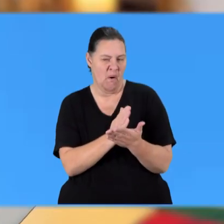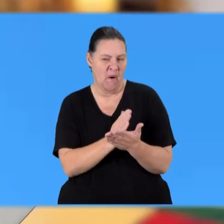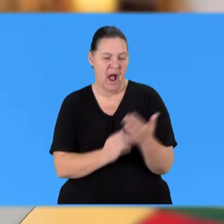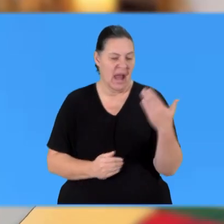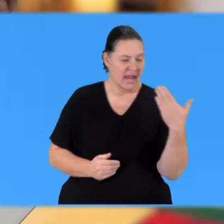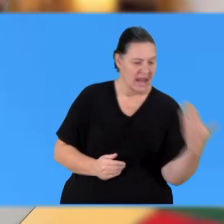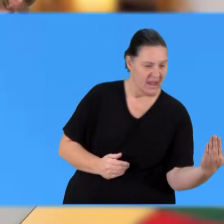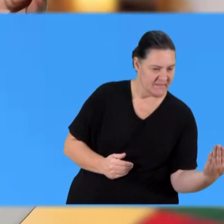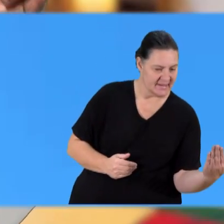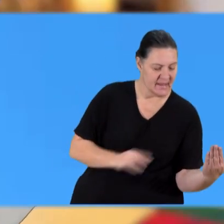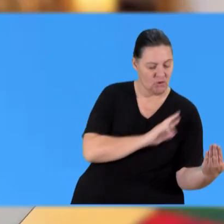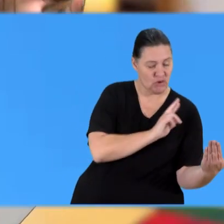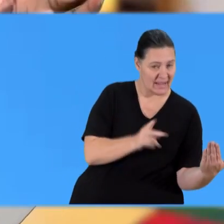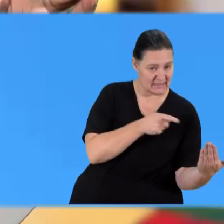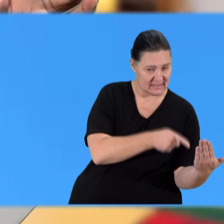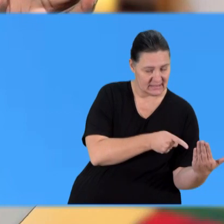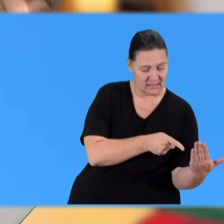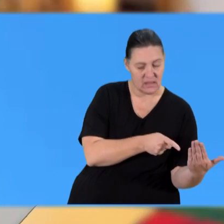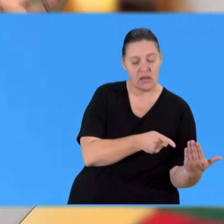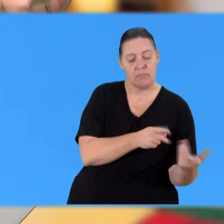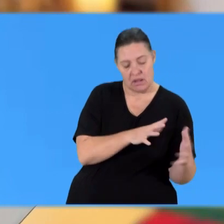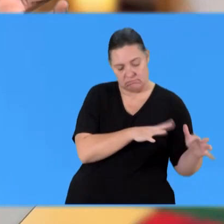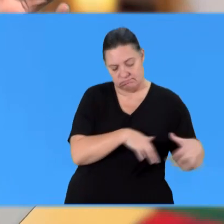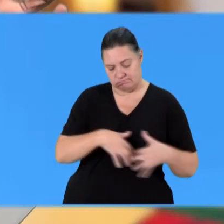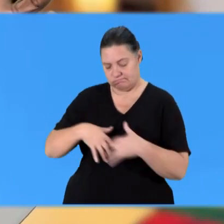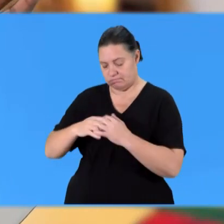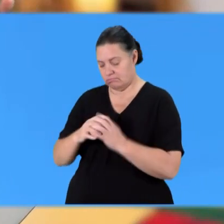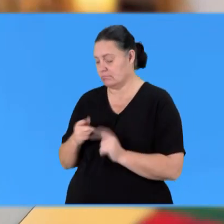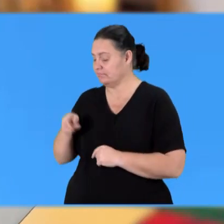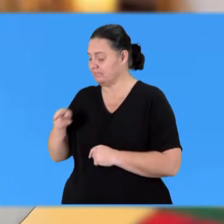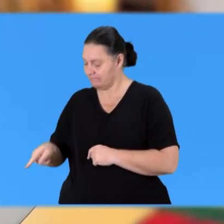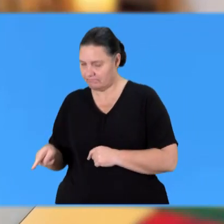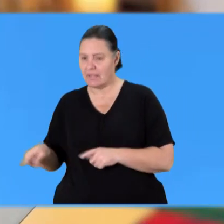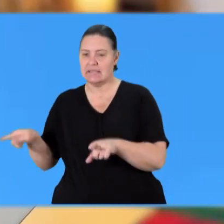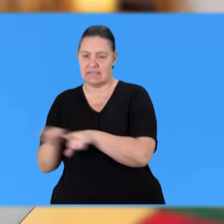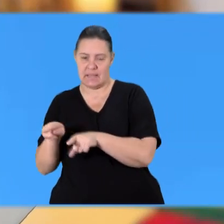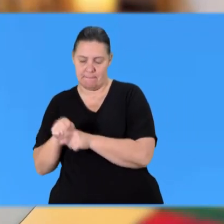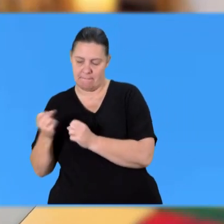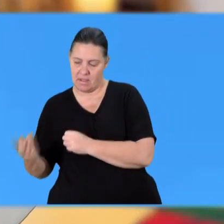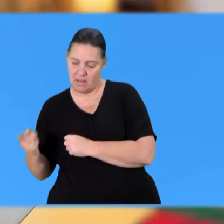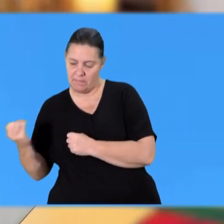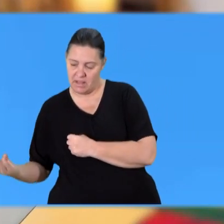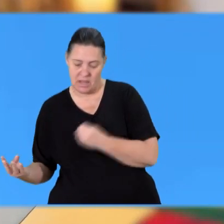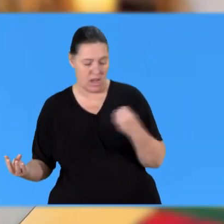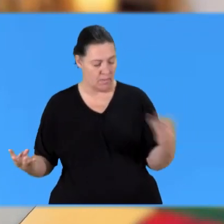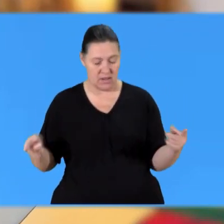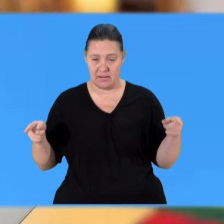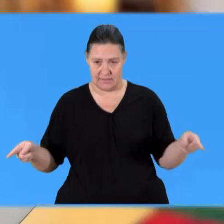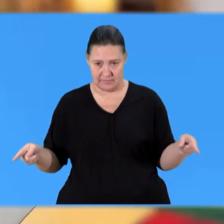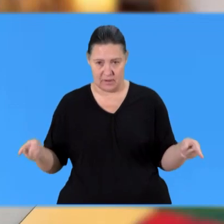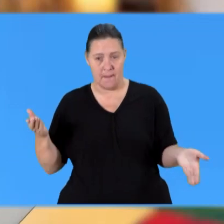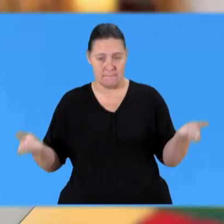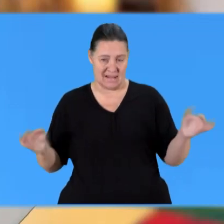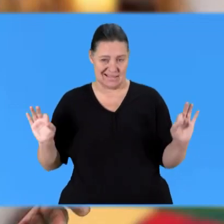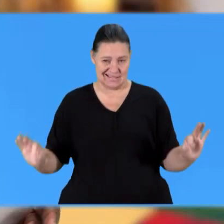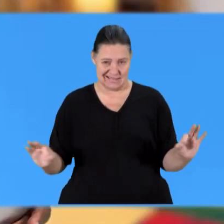sure that on the left-hand side, on the reactant side, the number of atoms there are equal to the number of atoms of the right-hand side, being the